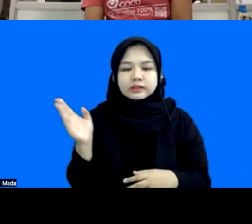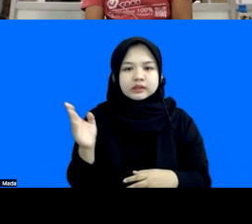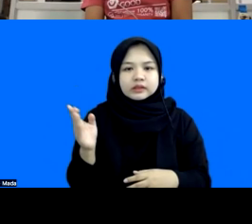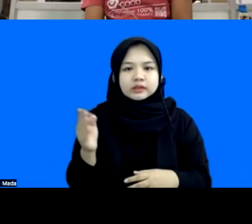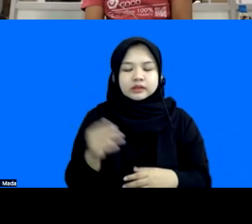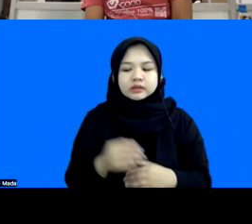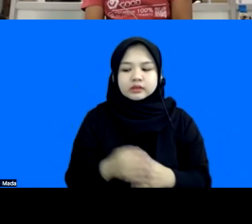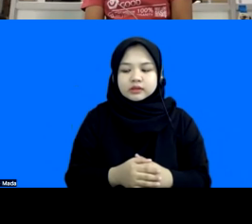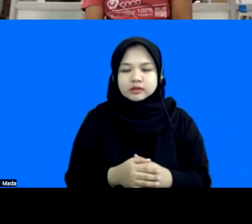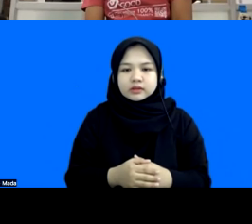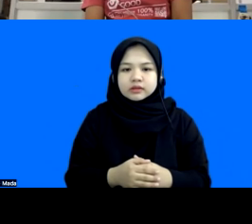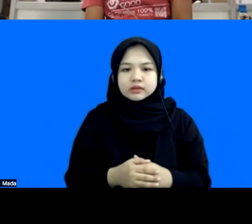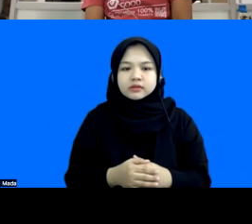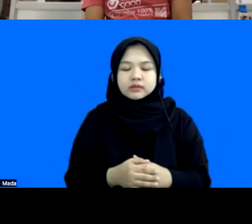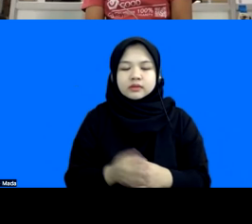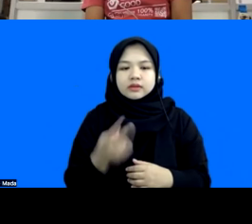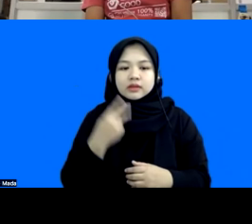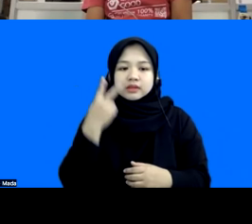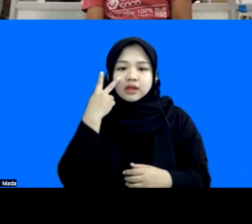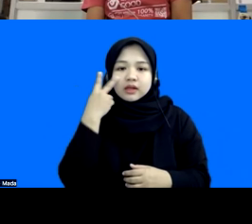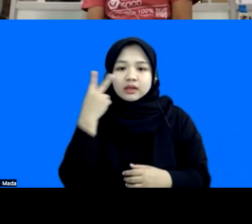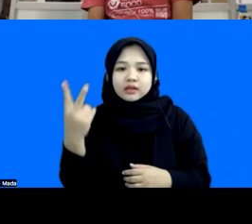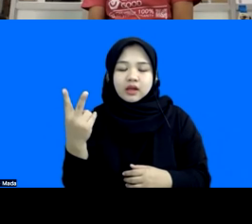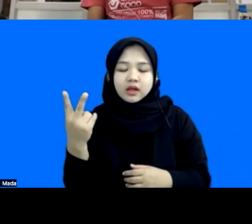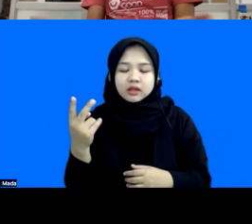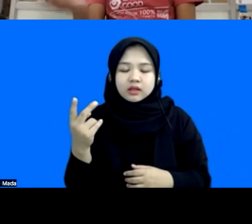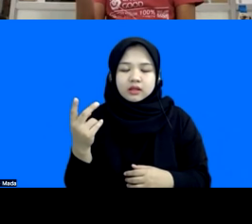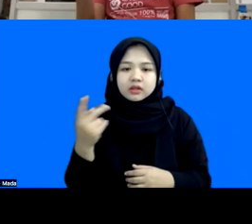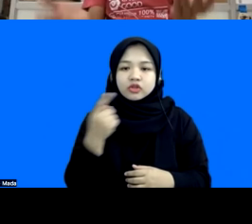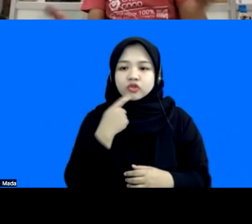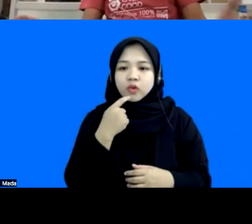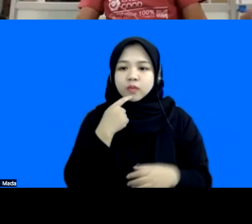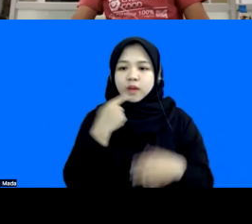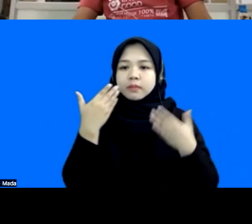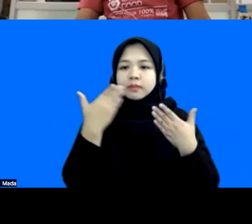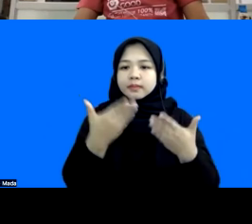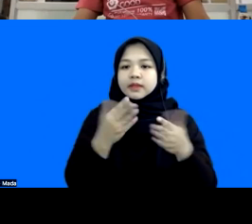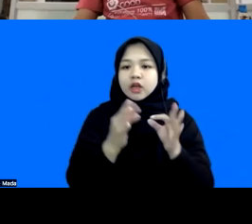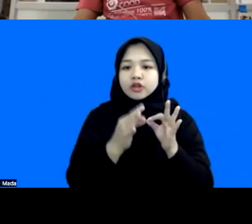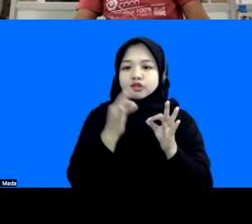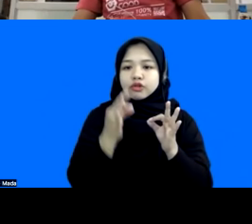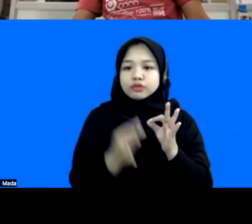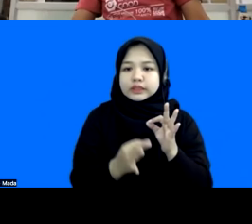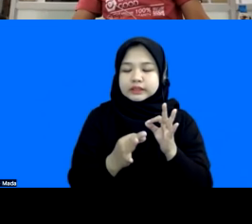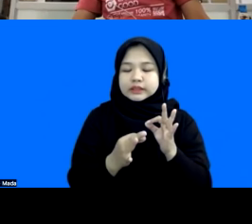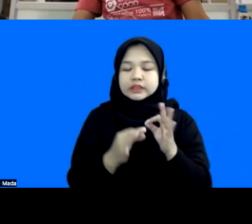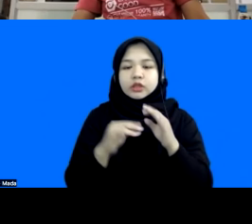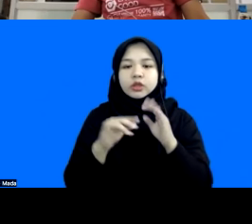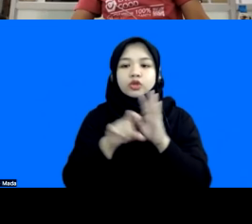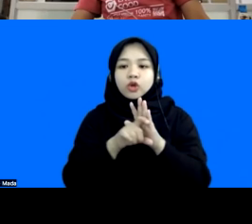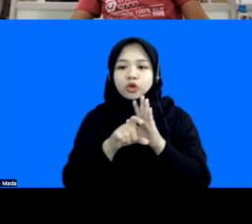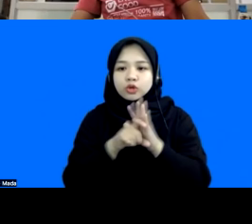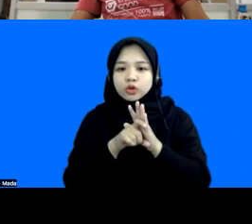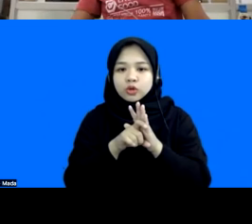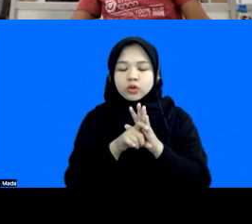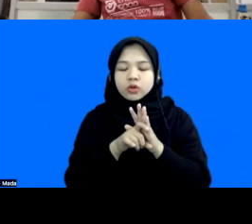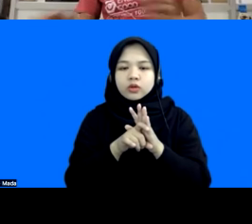we really were looking for was a solution that rotates the bed sideways or laterally. And this was how it looks like.